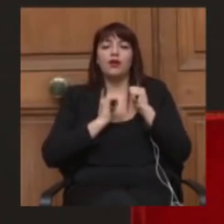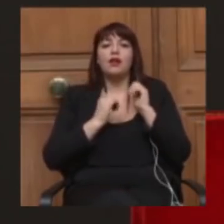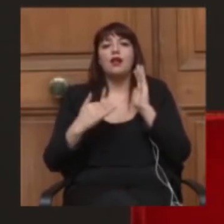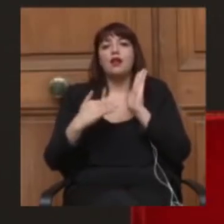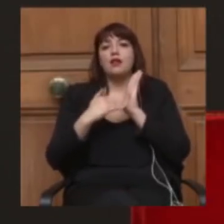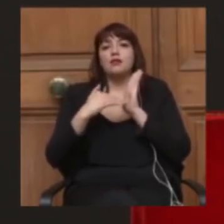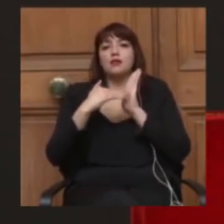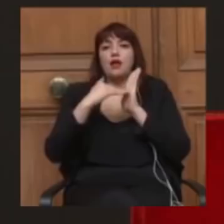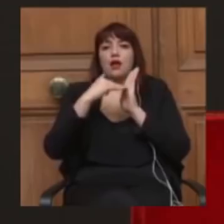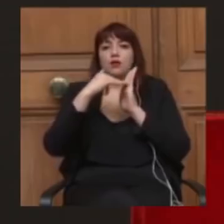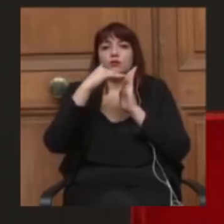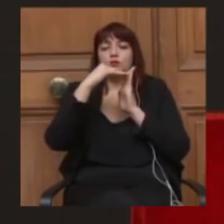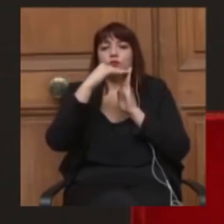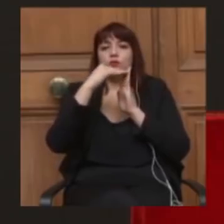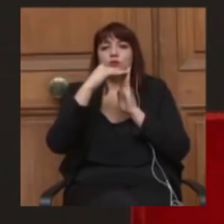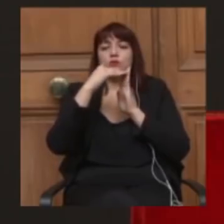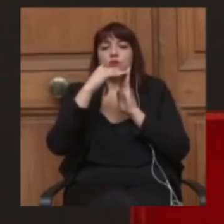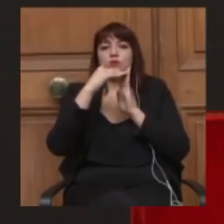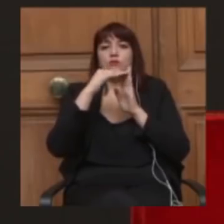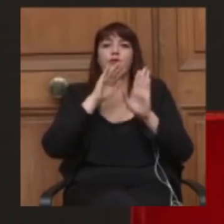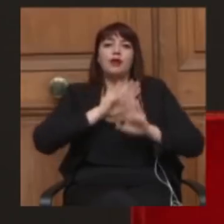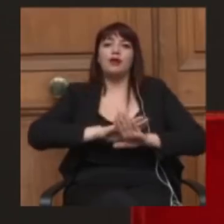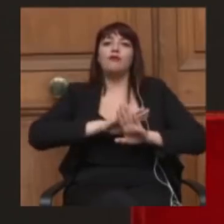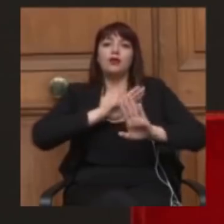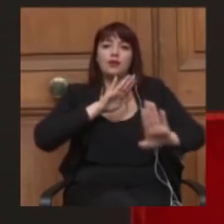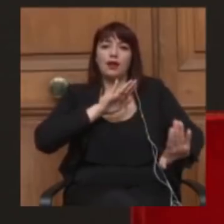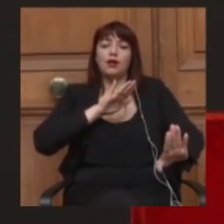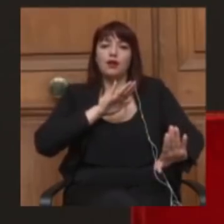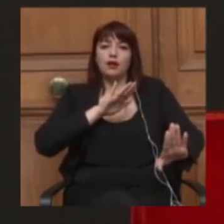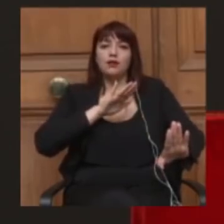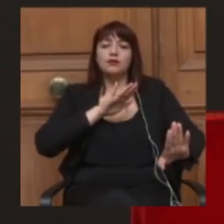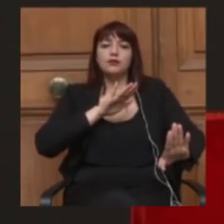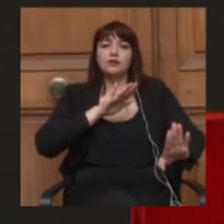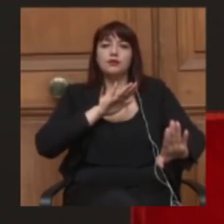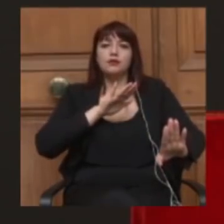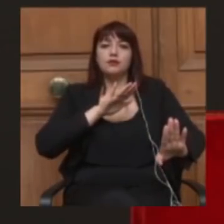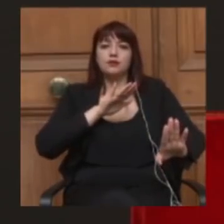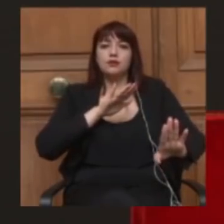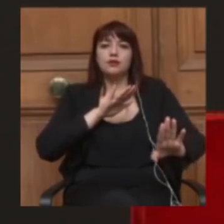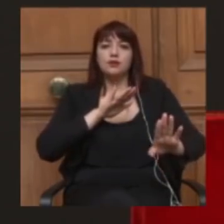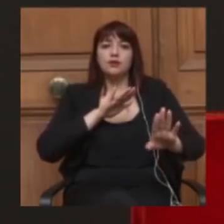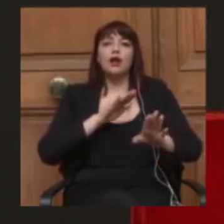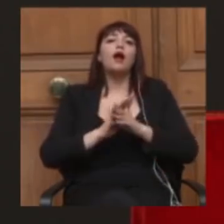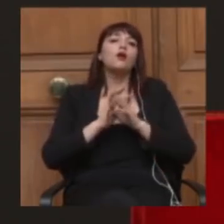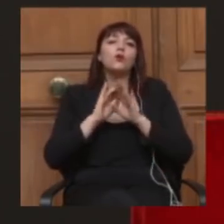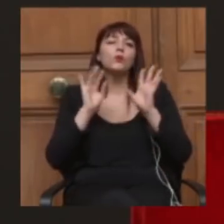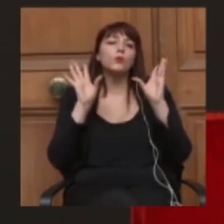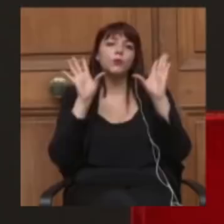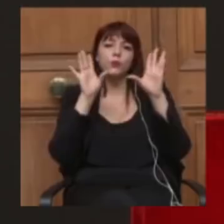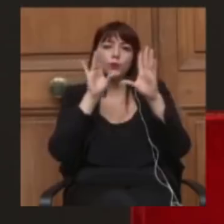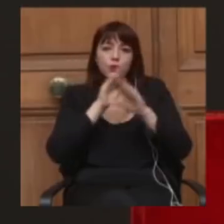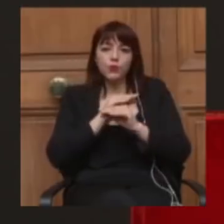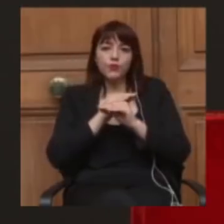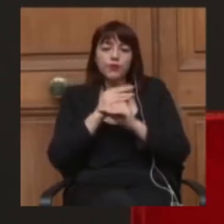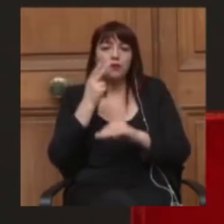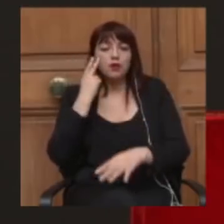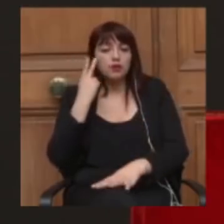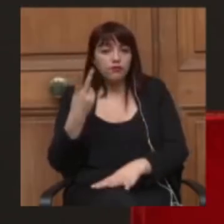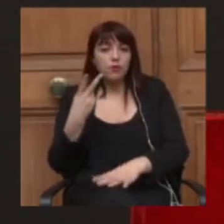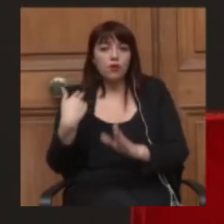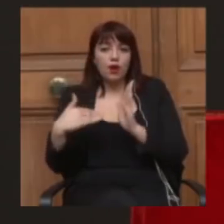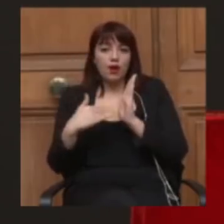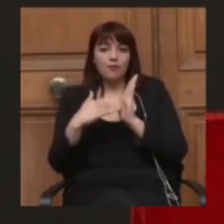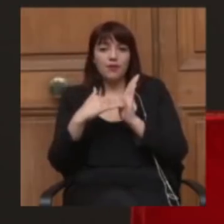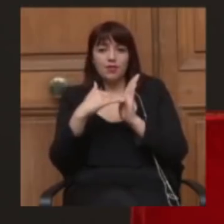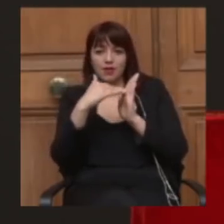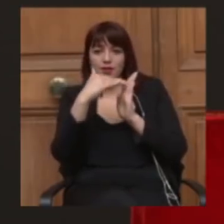obscure or hermetic. But if the terms, the measures through which we are compelled